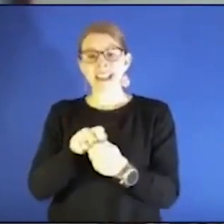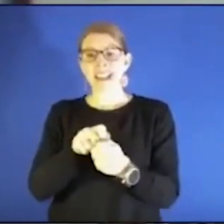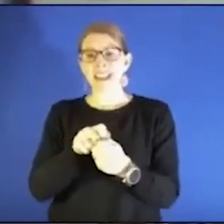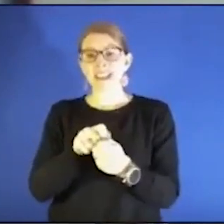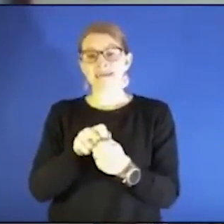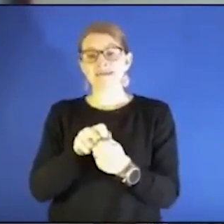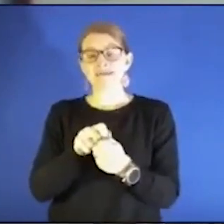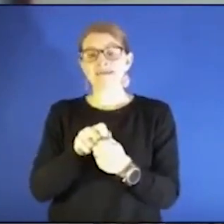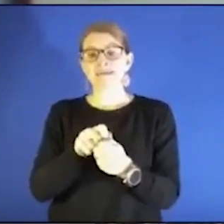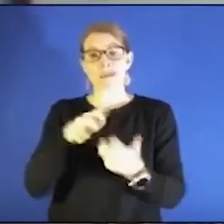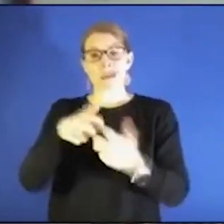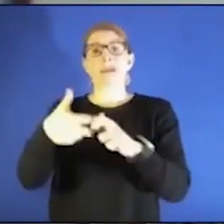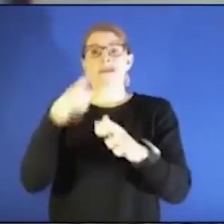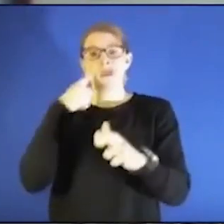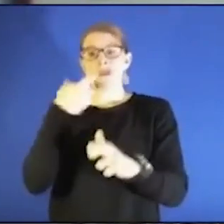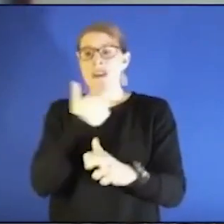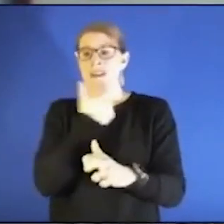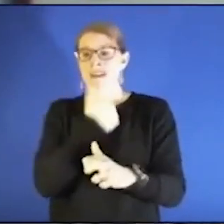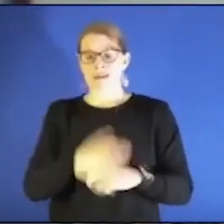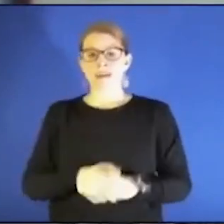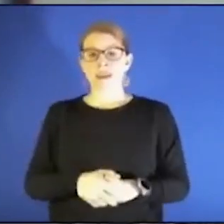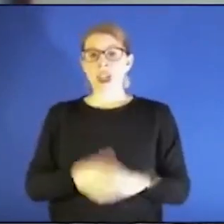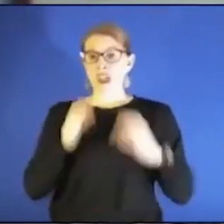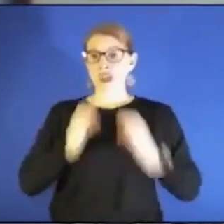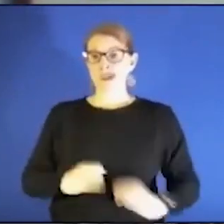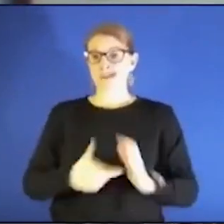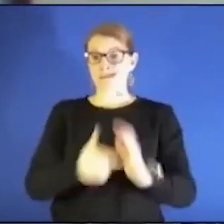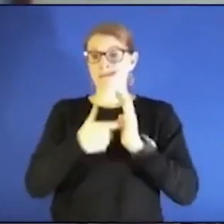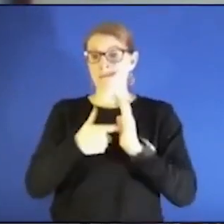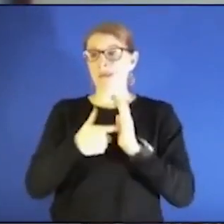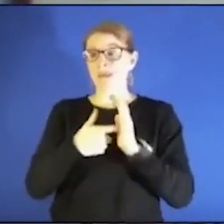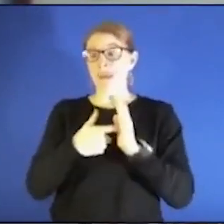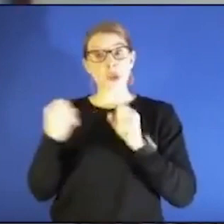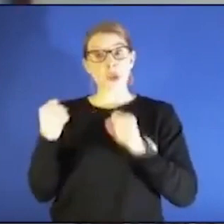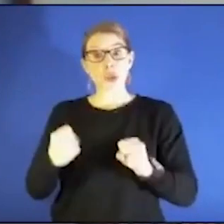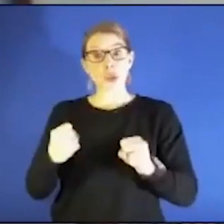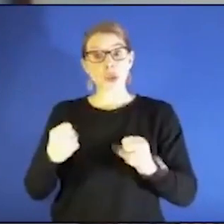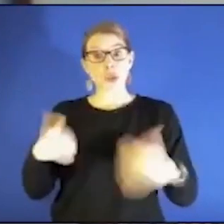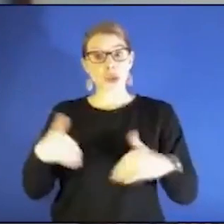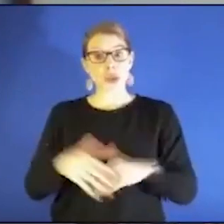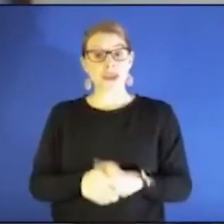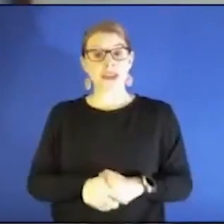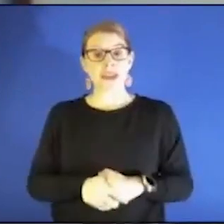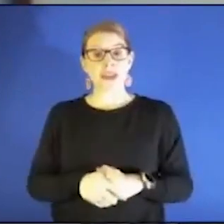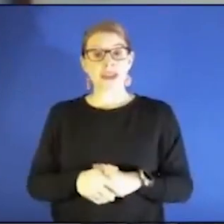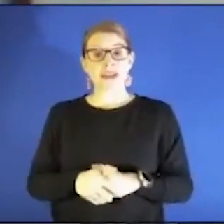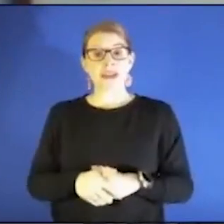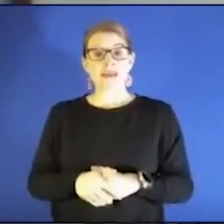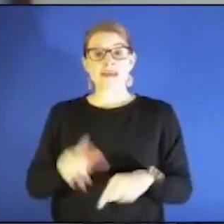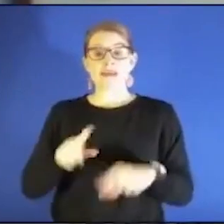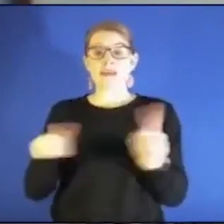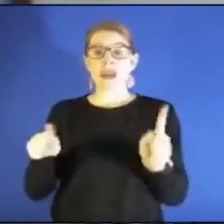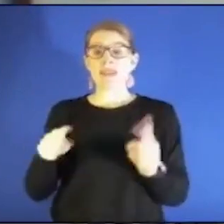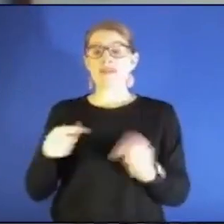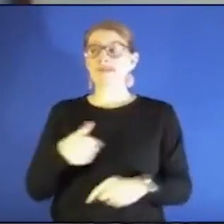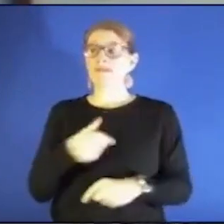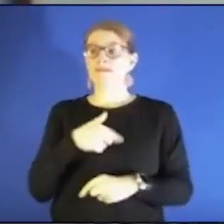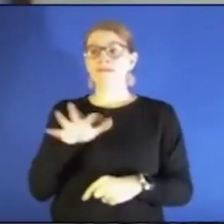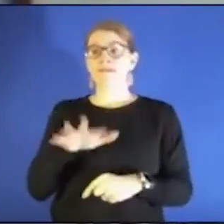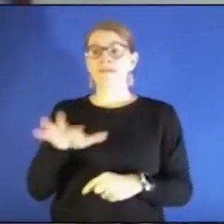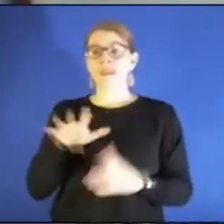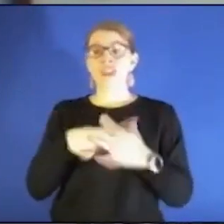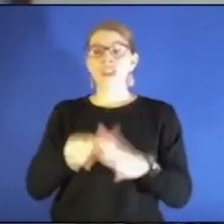restaurants. Consumer demand remains strong, but we kind of starting around New